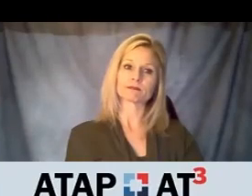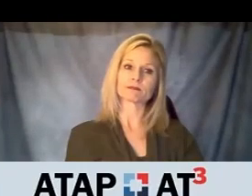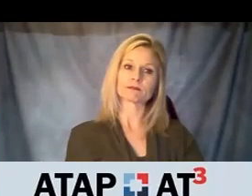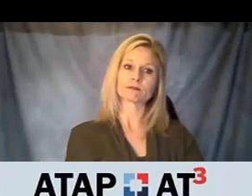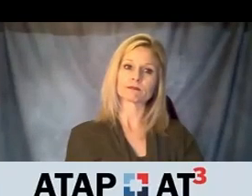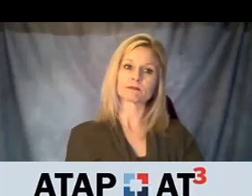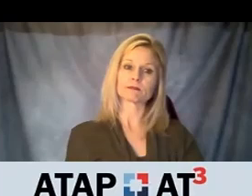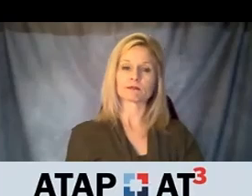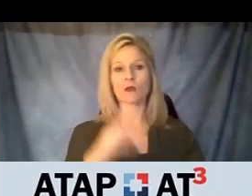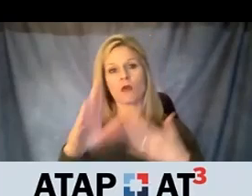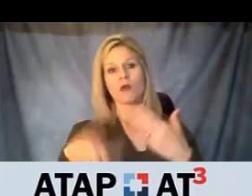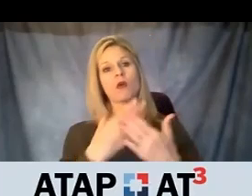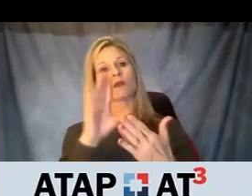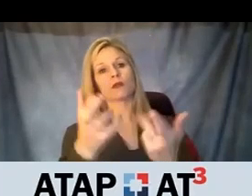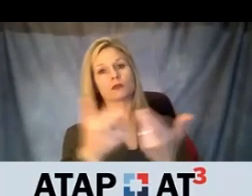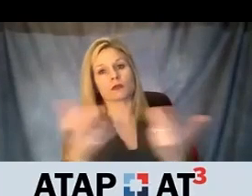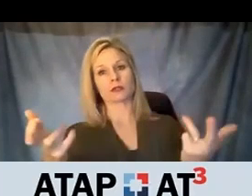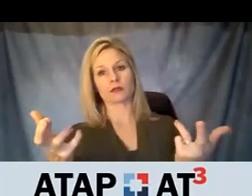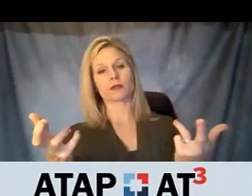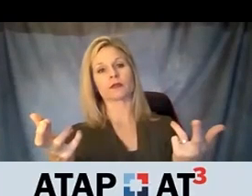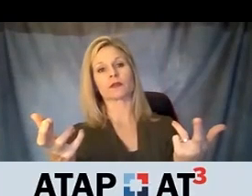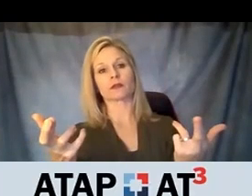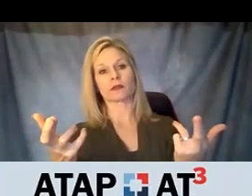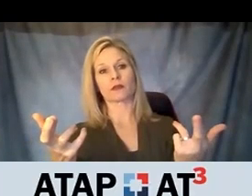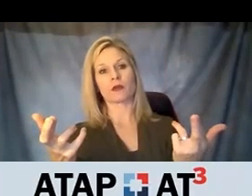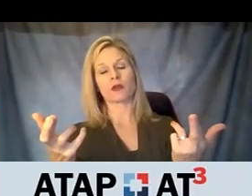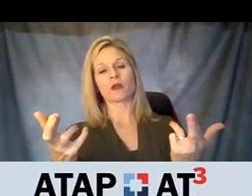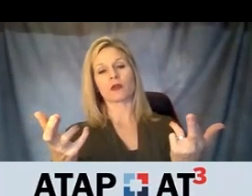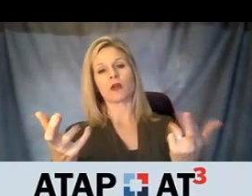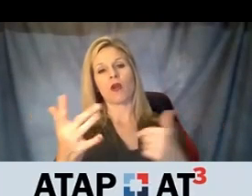All of these resources will be embedded in the